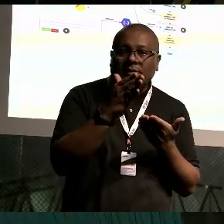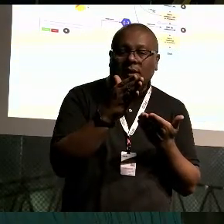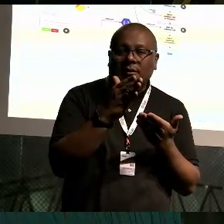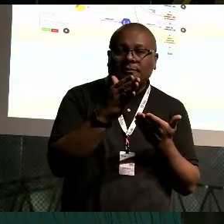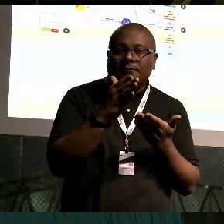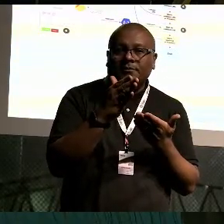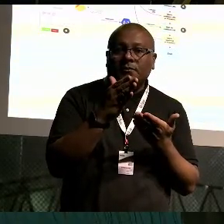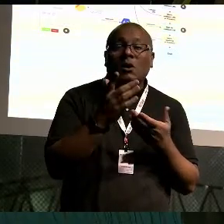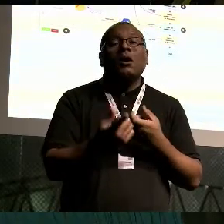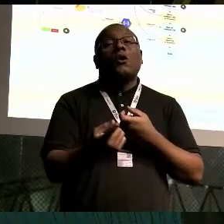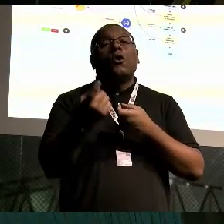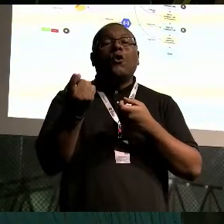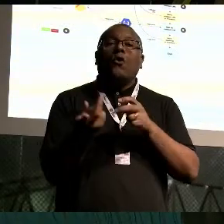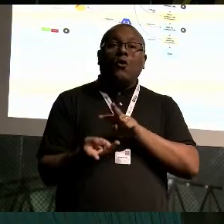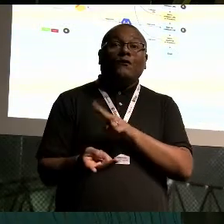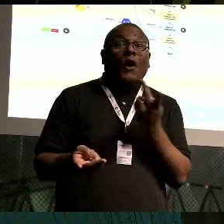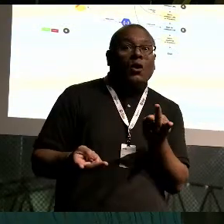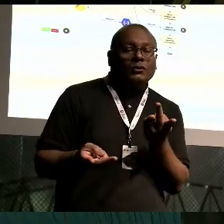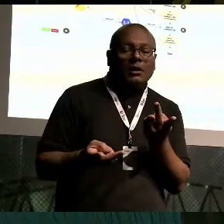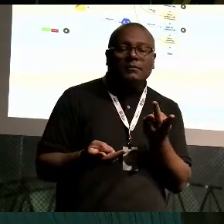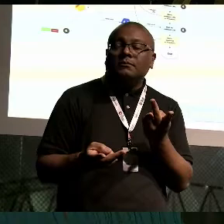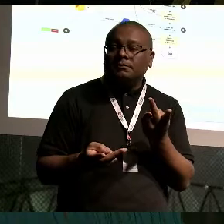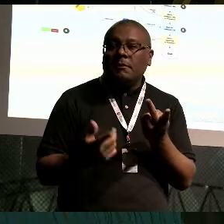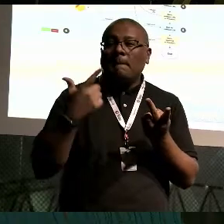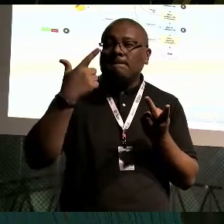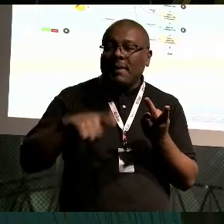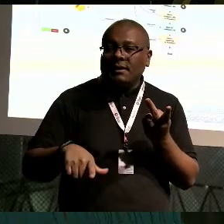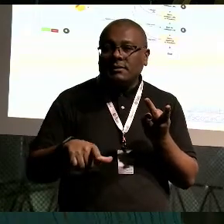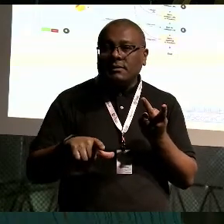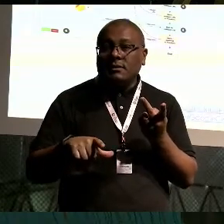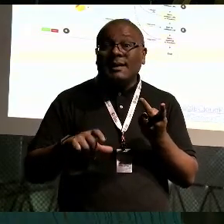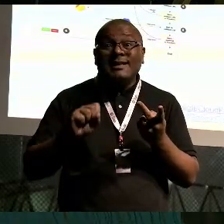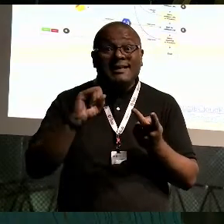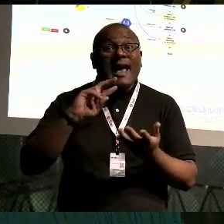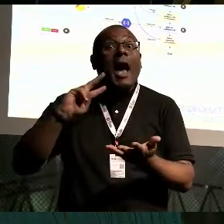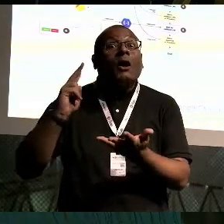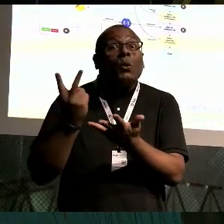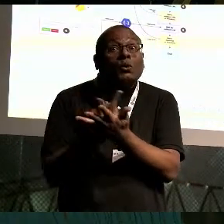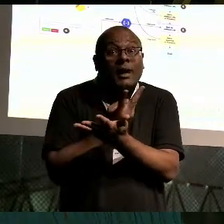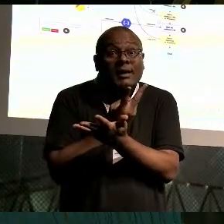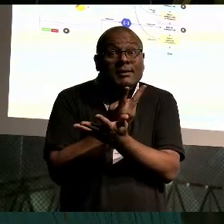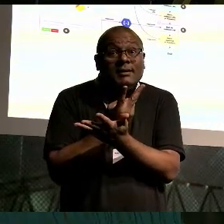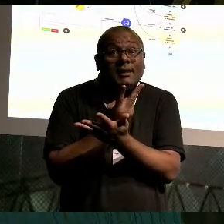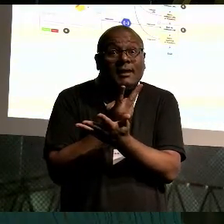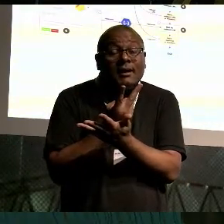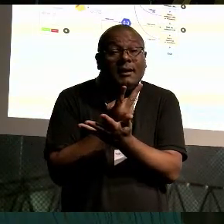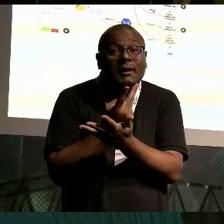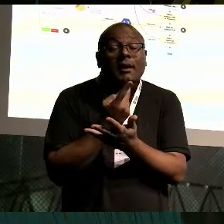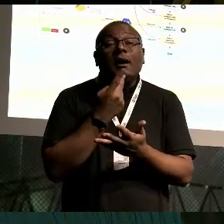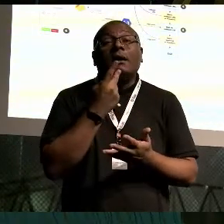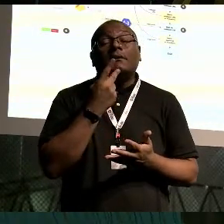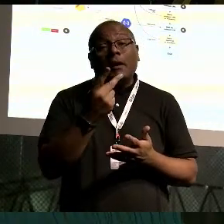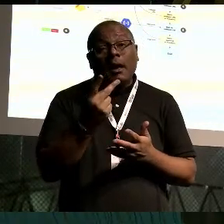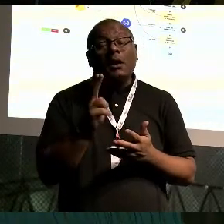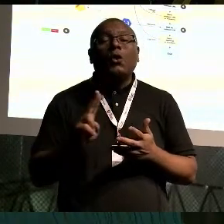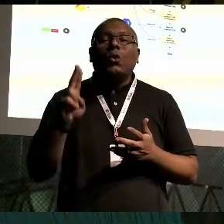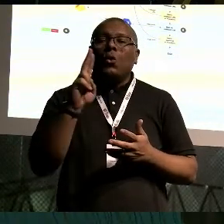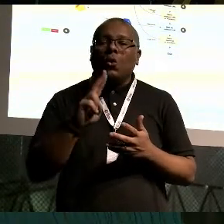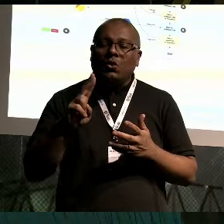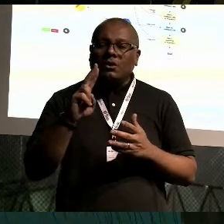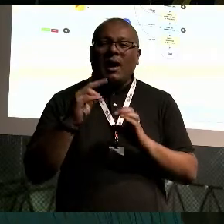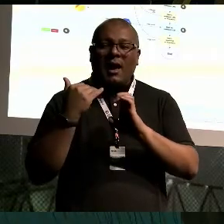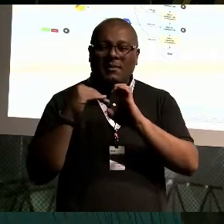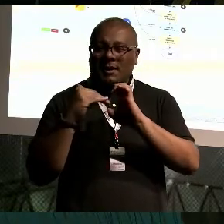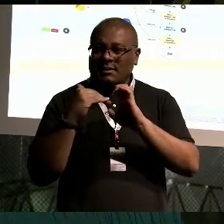creates a callback, it waits, and then when something happens here, a user saves a file or a user sends a